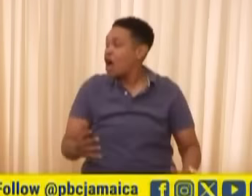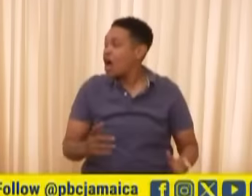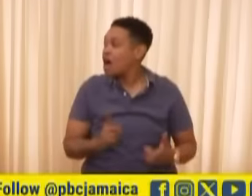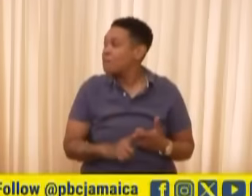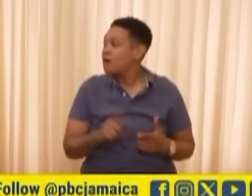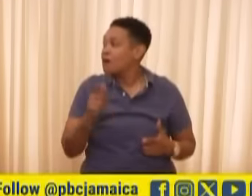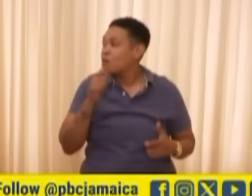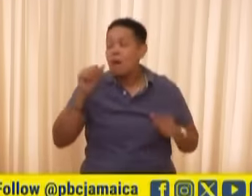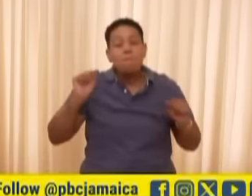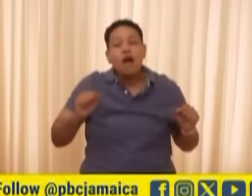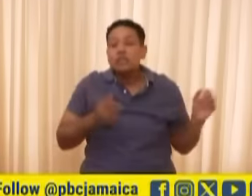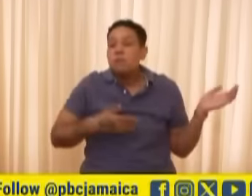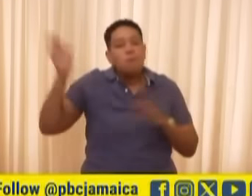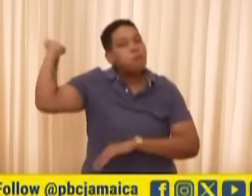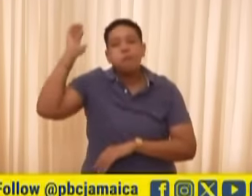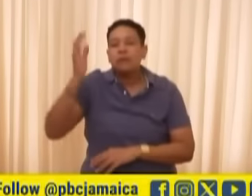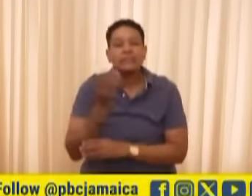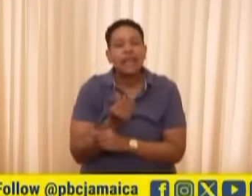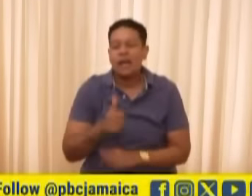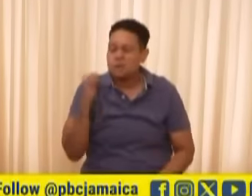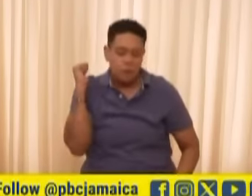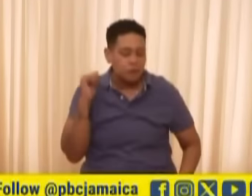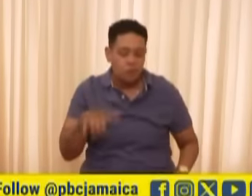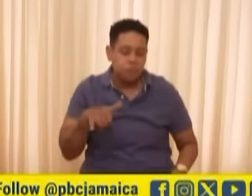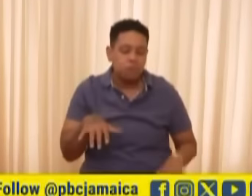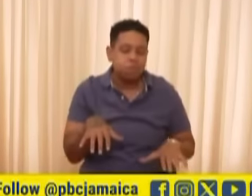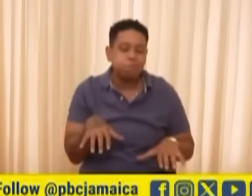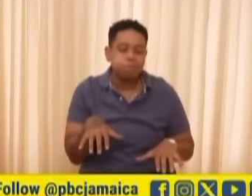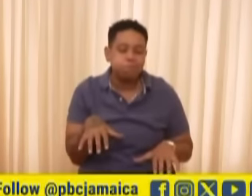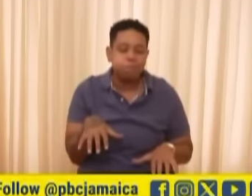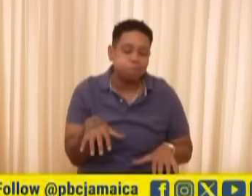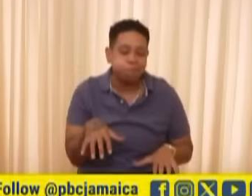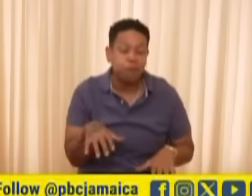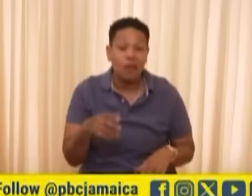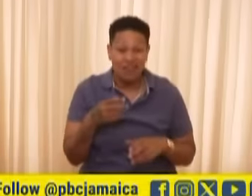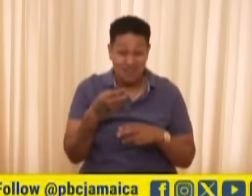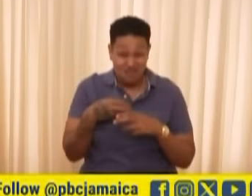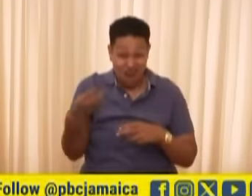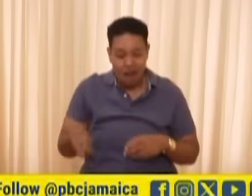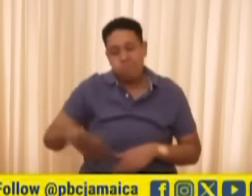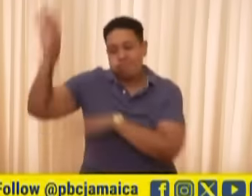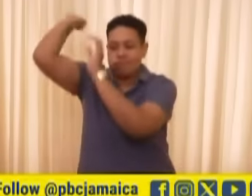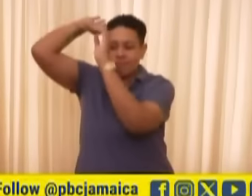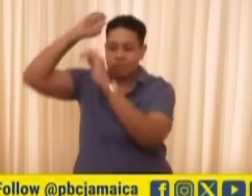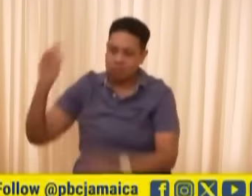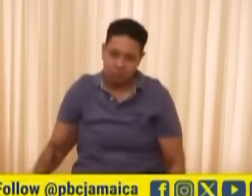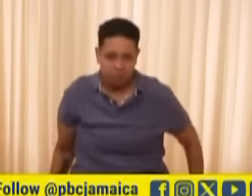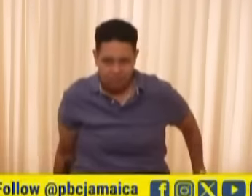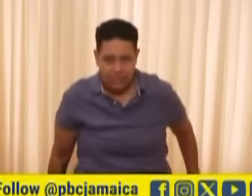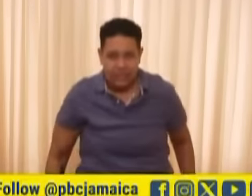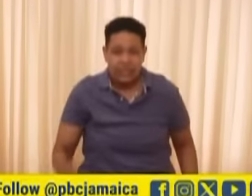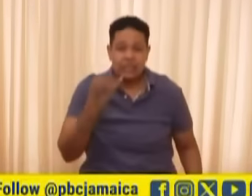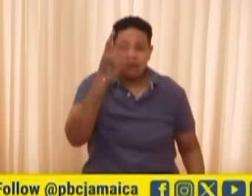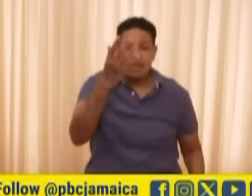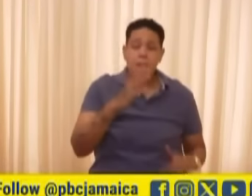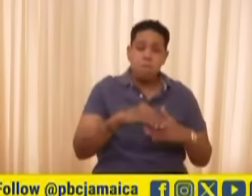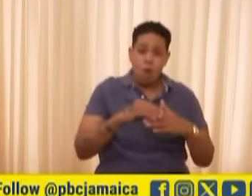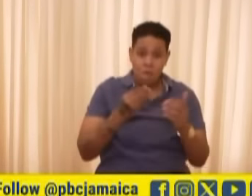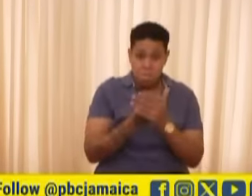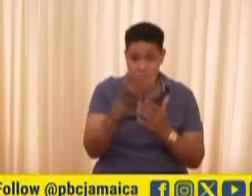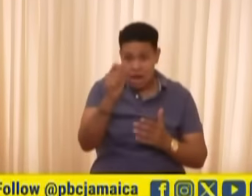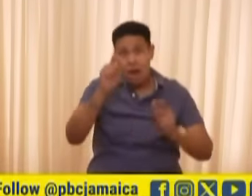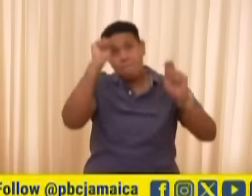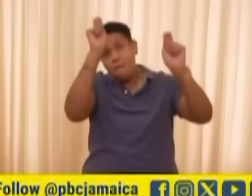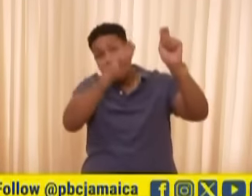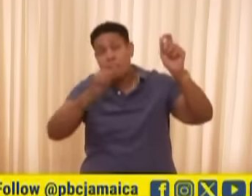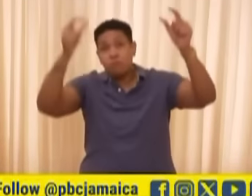and are not likely to be blown off. If you can, find plywood or anything of